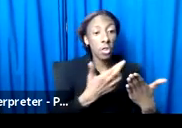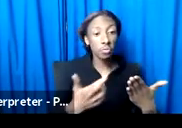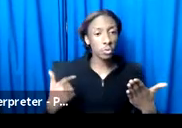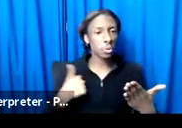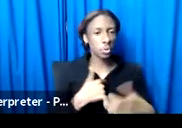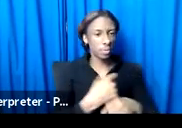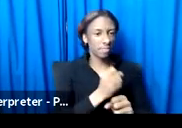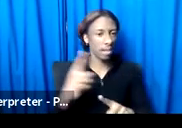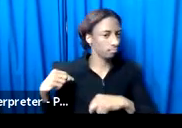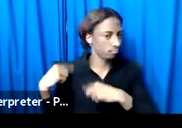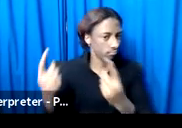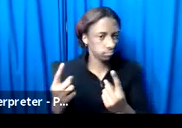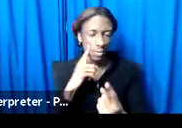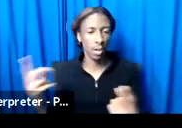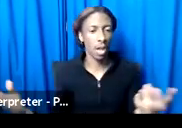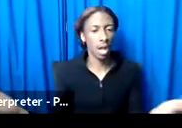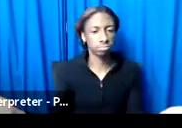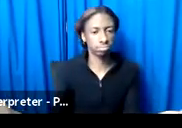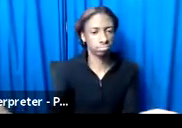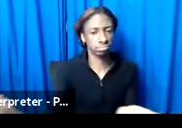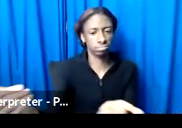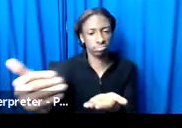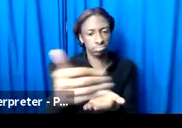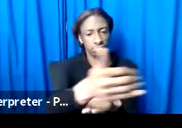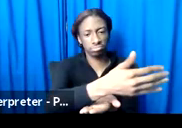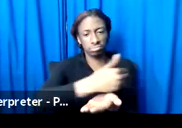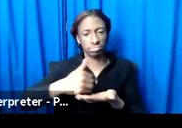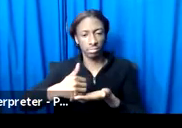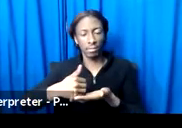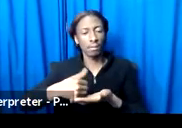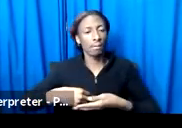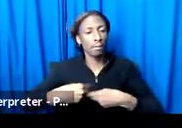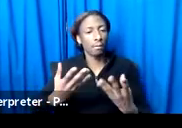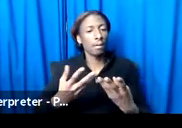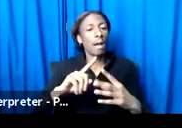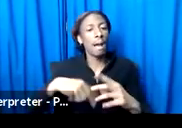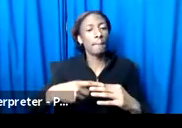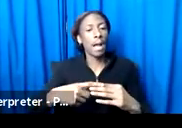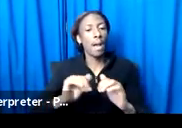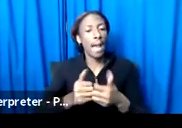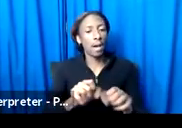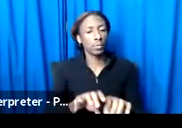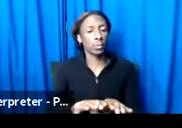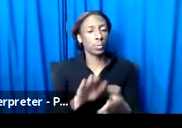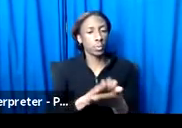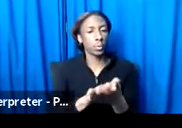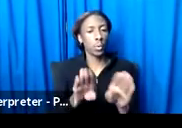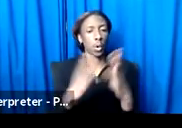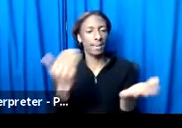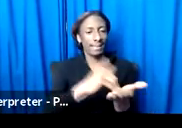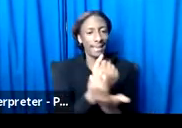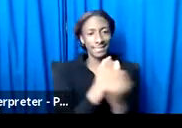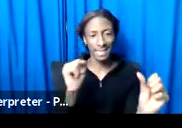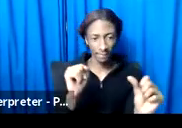few months on how to safely reopen schools, to make sure that parents have an understanding of things that they should